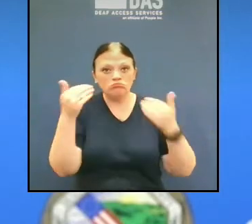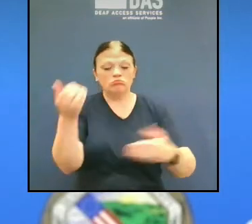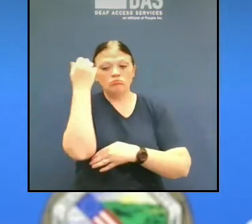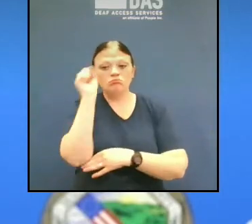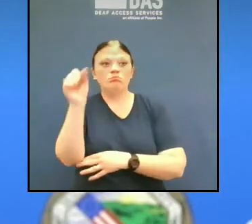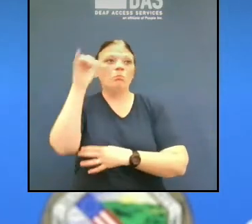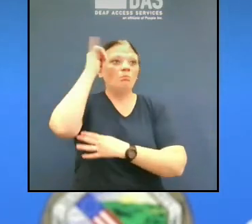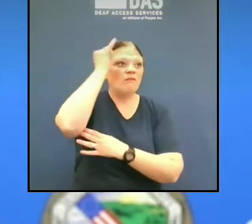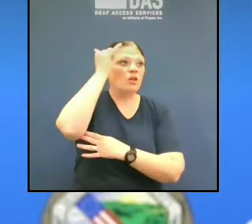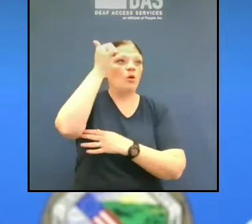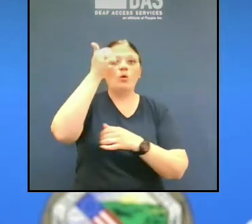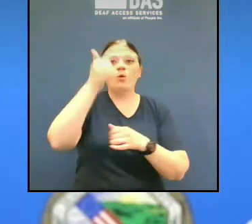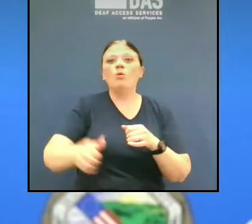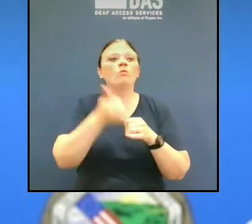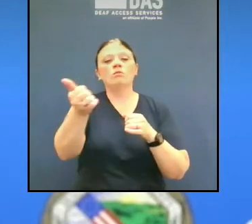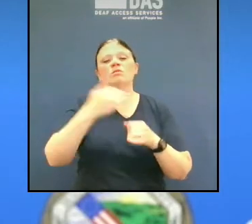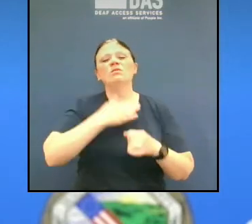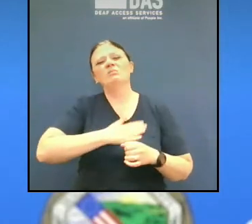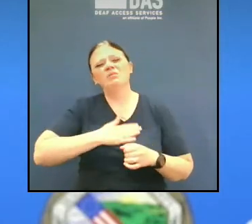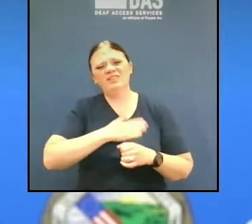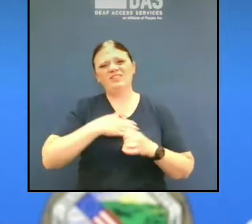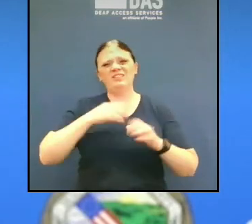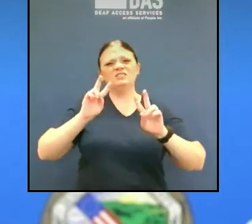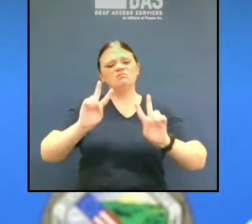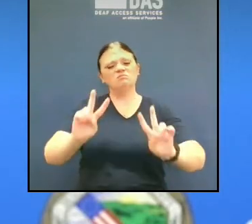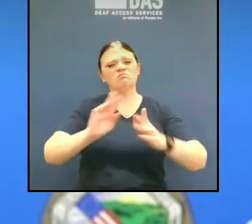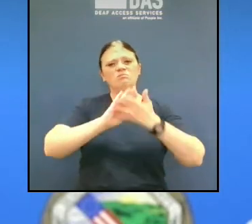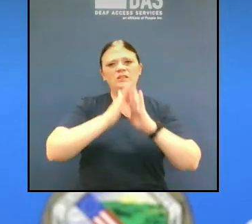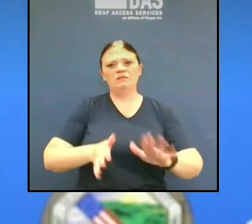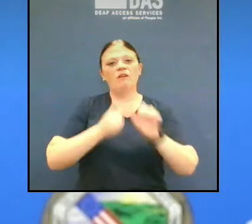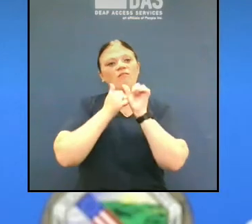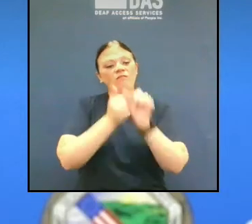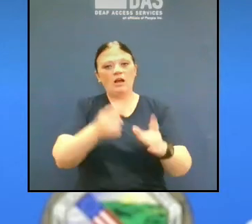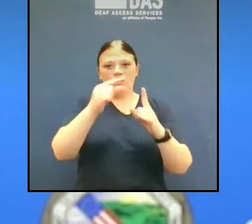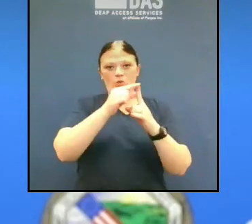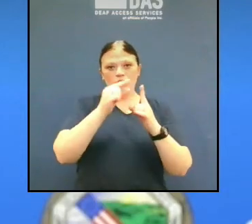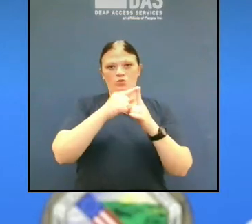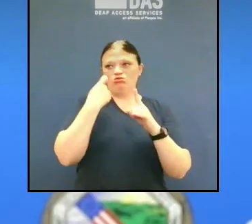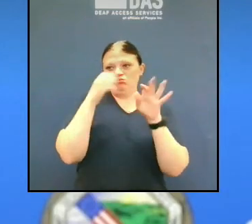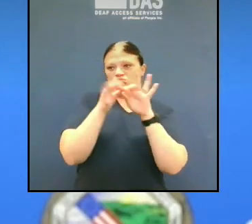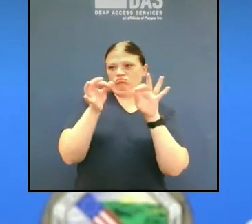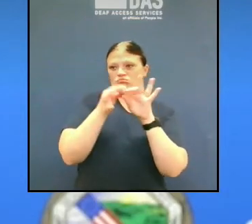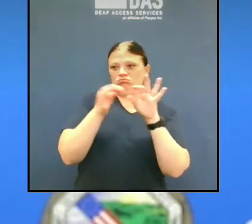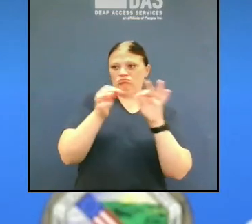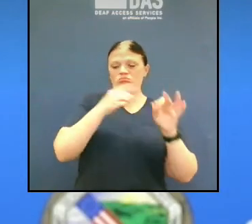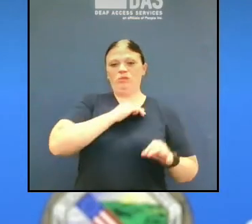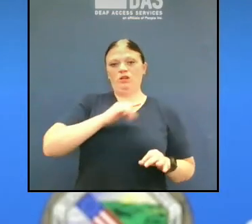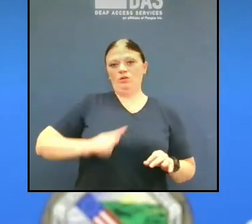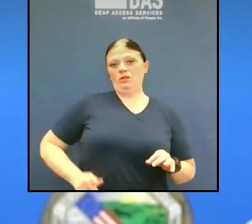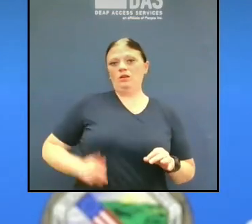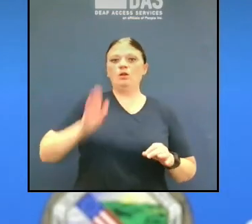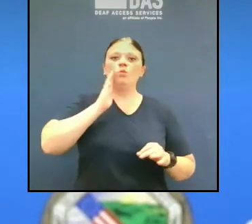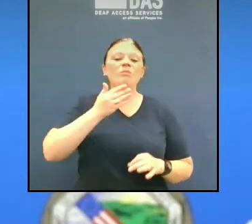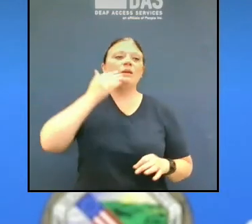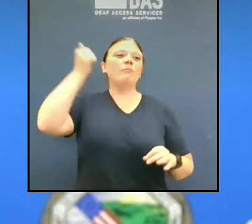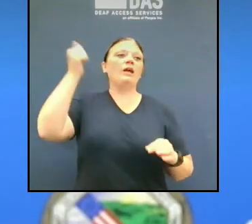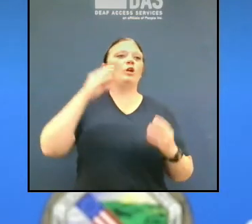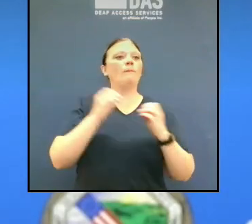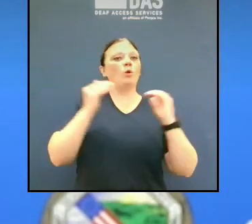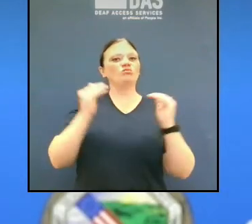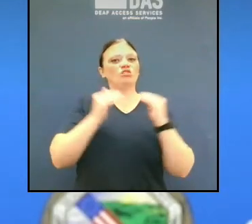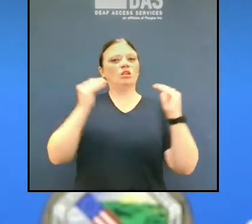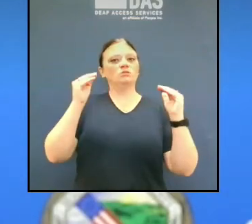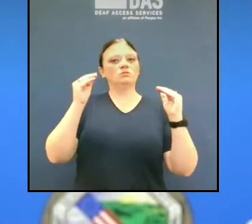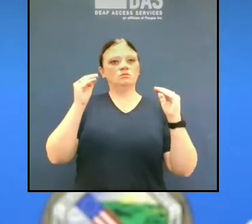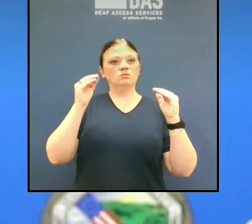Buffalo or elsewhere, please be peaceful. Follow the words of Dr. Martin Luther King Jr., and we will be a better, more just society for